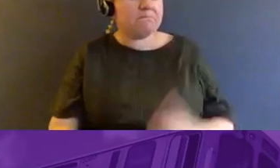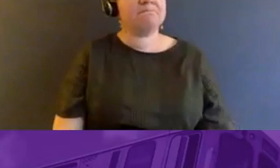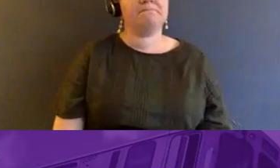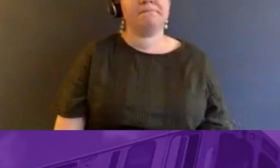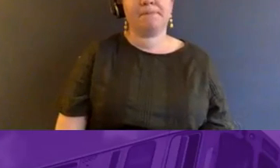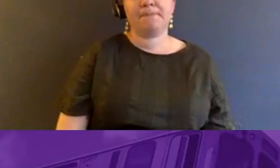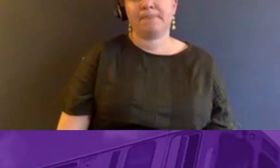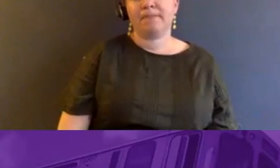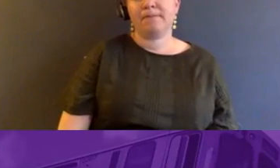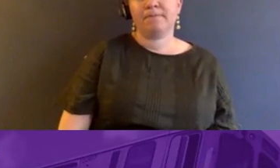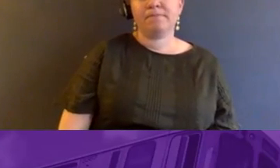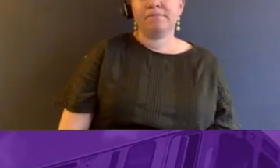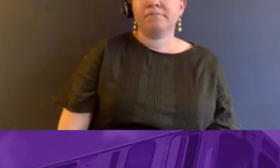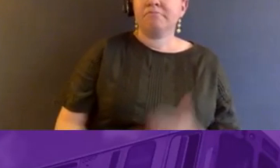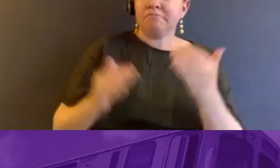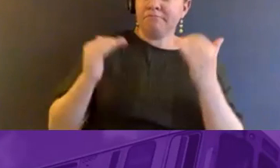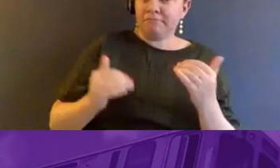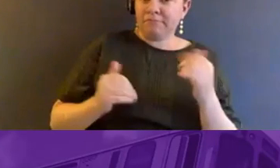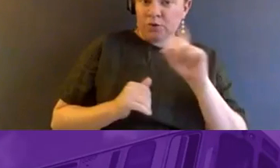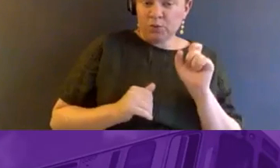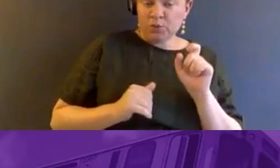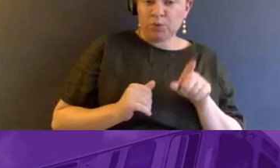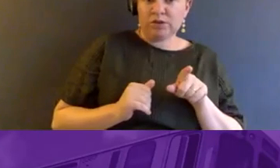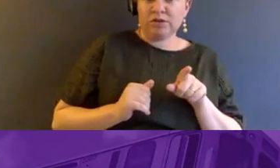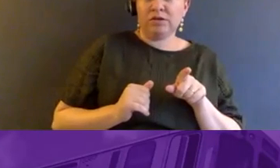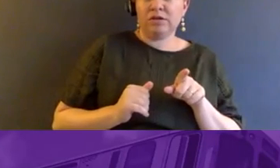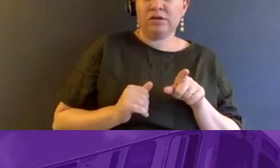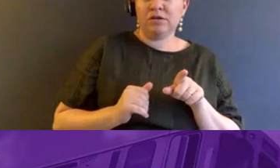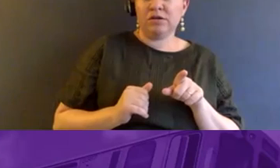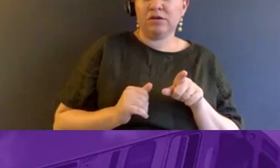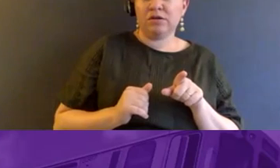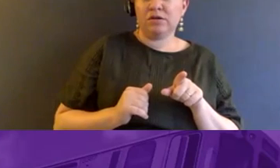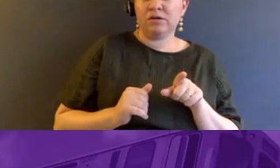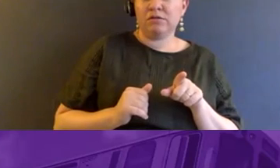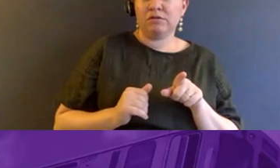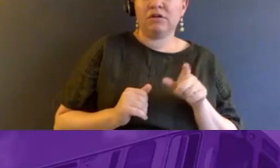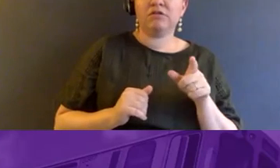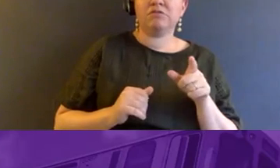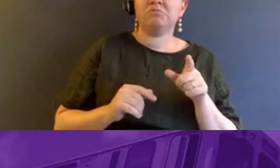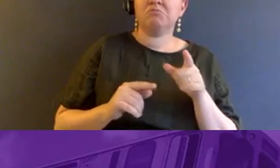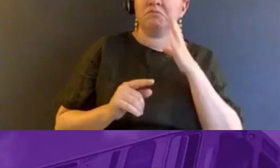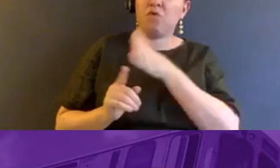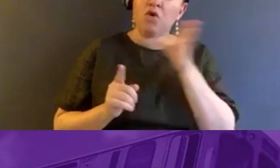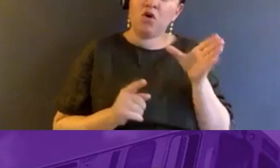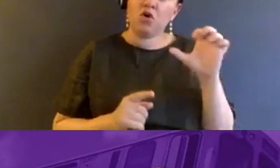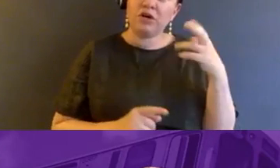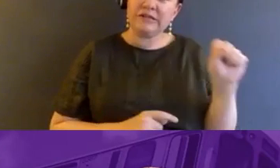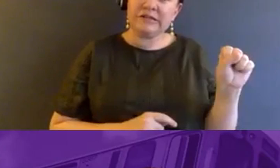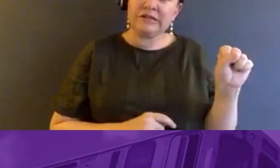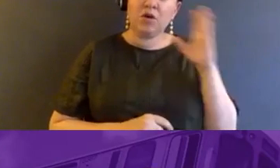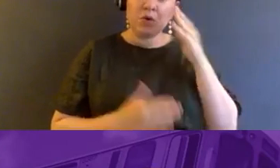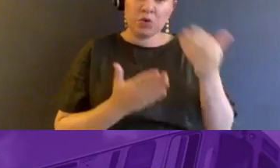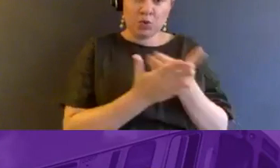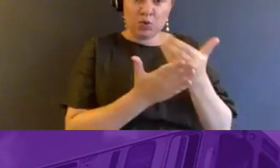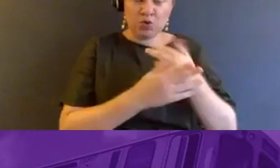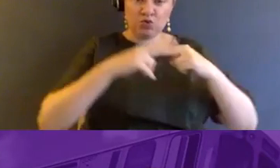Great. Next question I have is, and I'm sorry, this will go to Chris. Will the new tracks